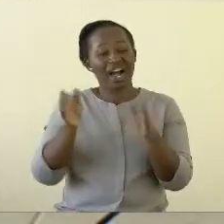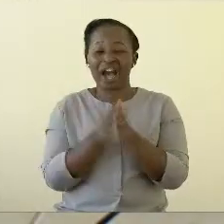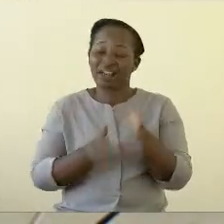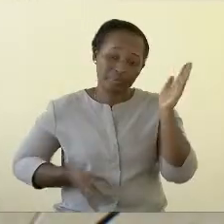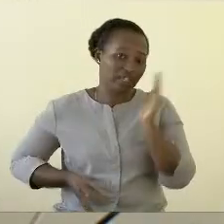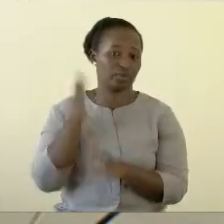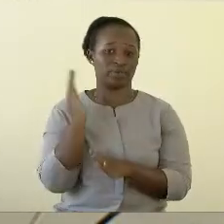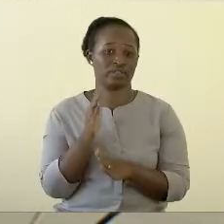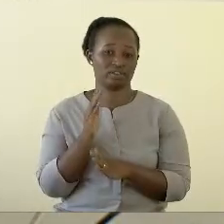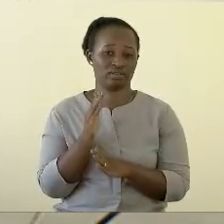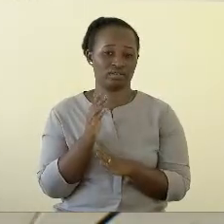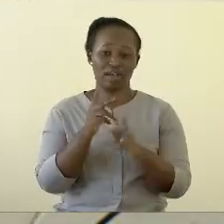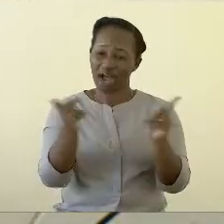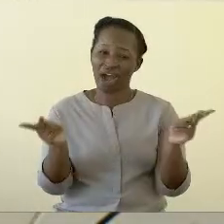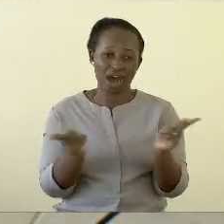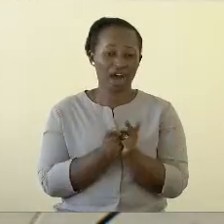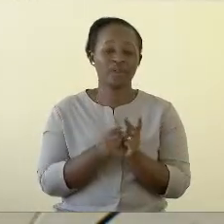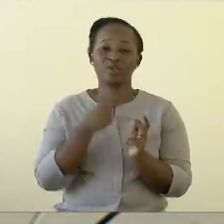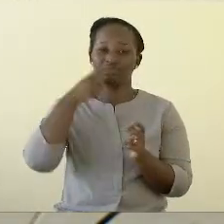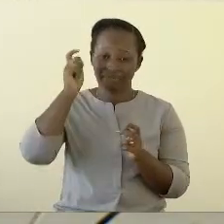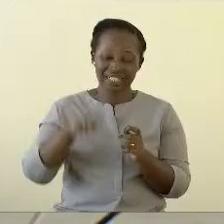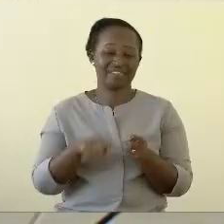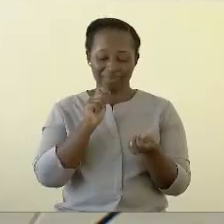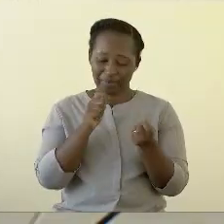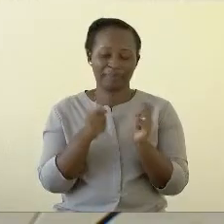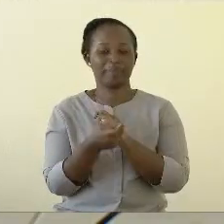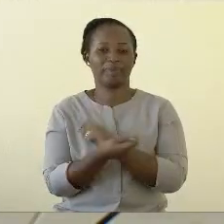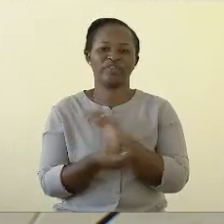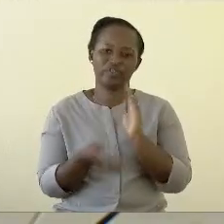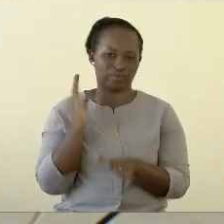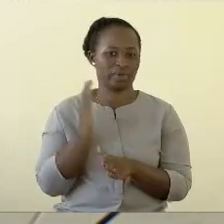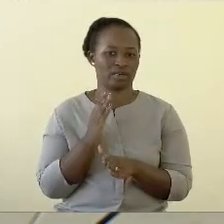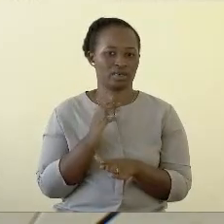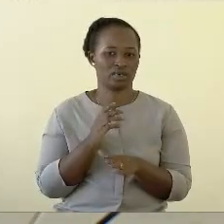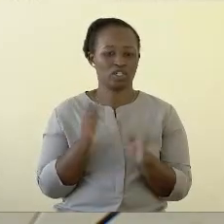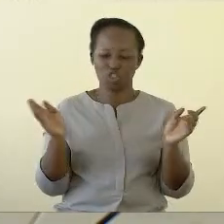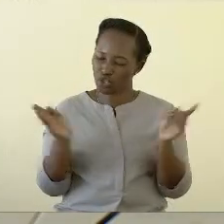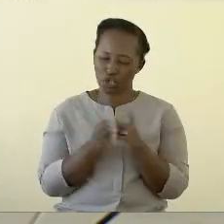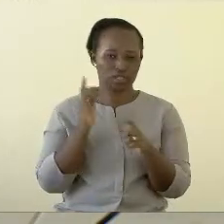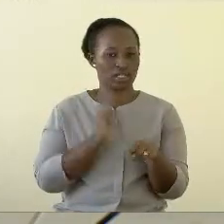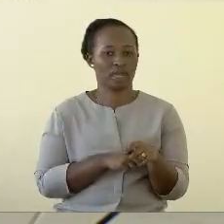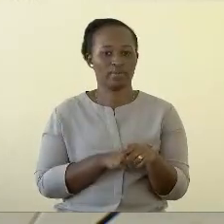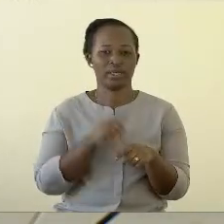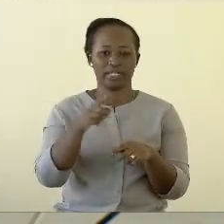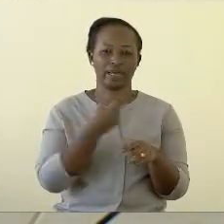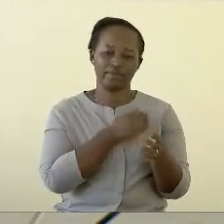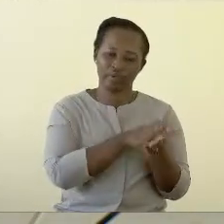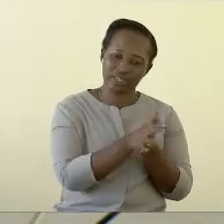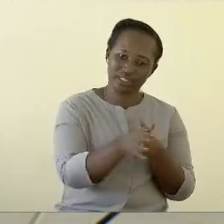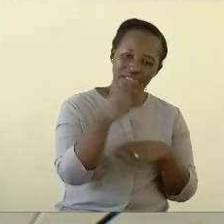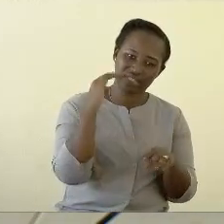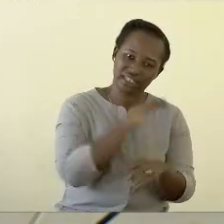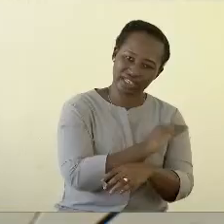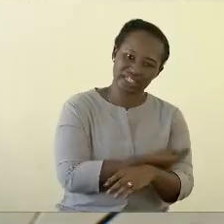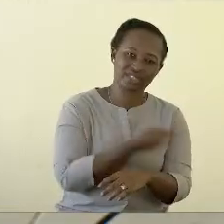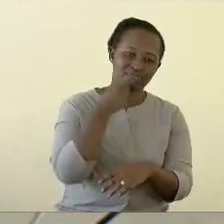fast, cover a short distance, they should have devoured their prey. Short of that, they have wasted energy they would have